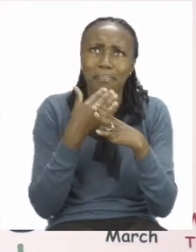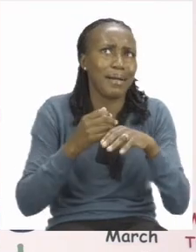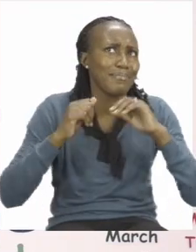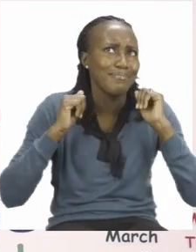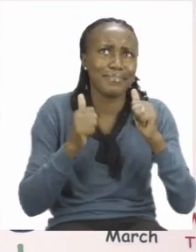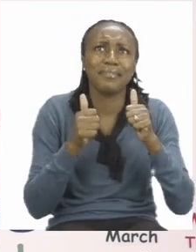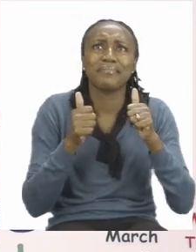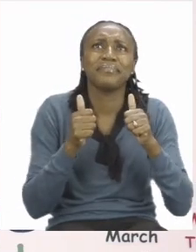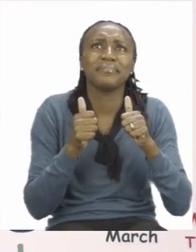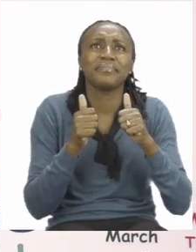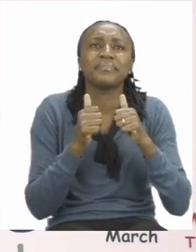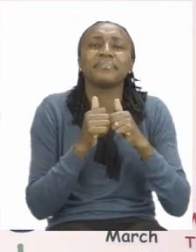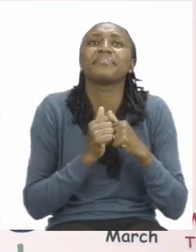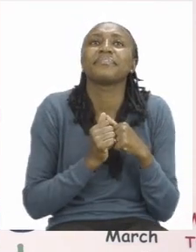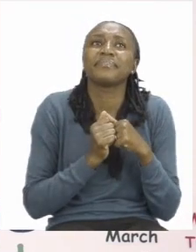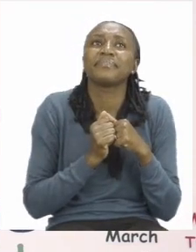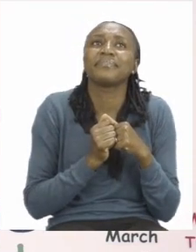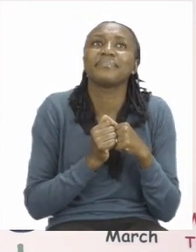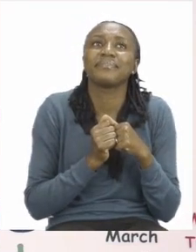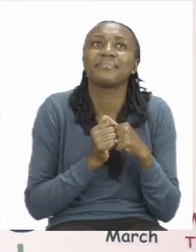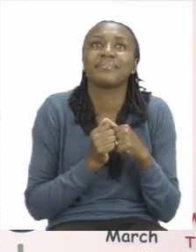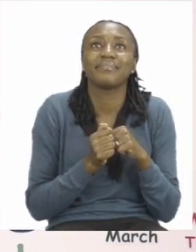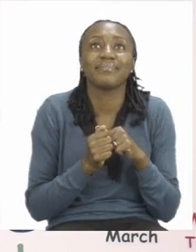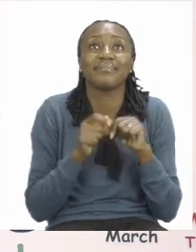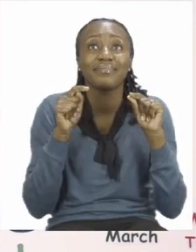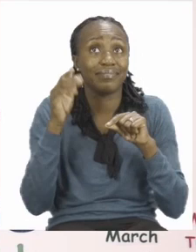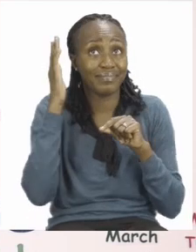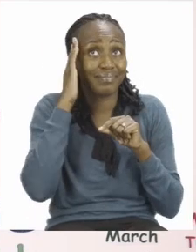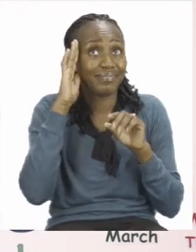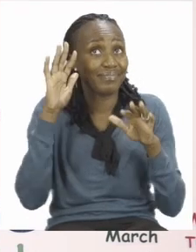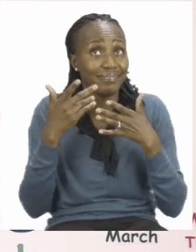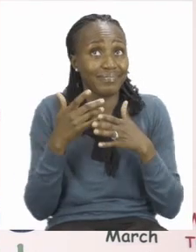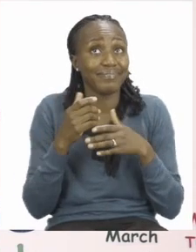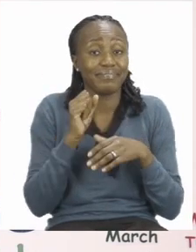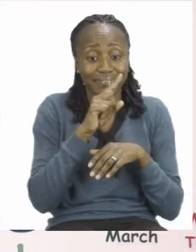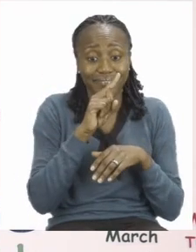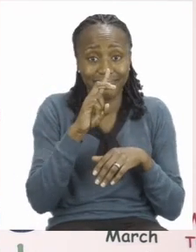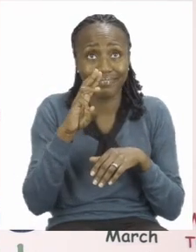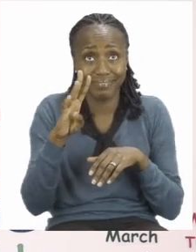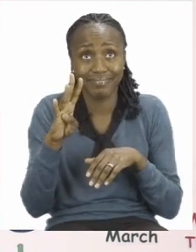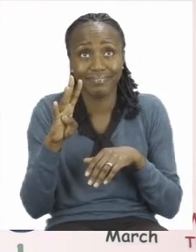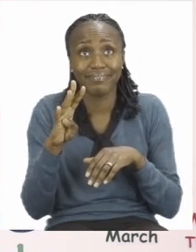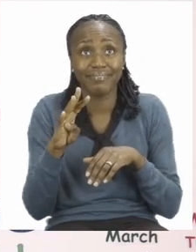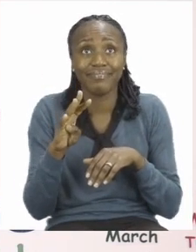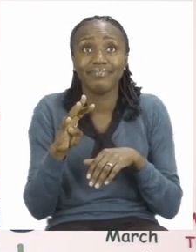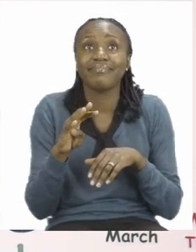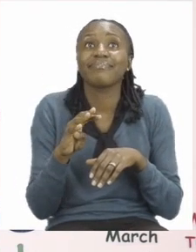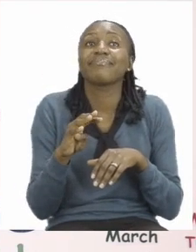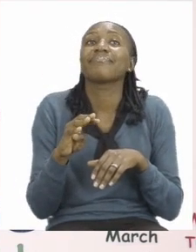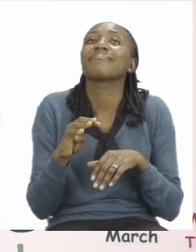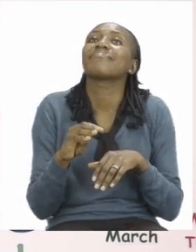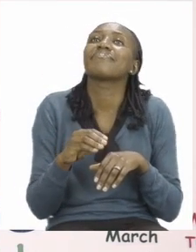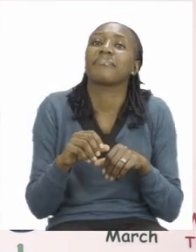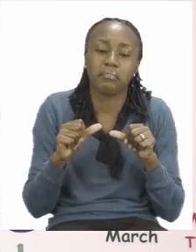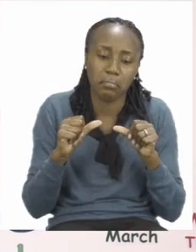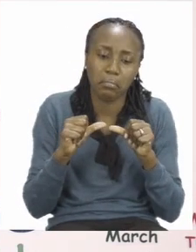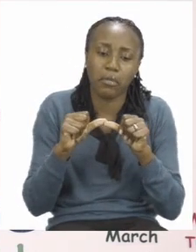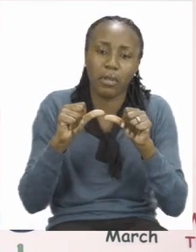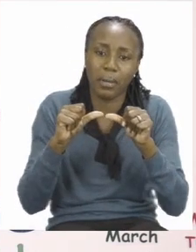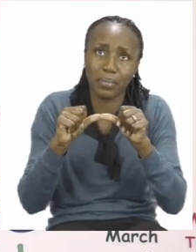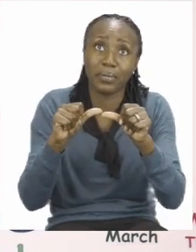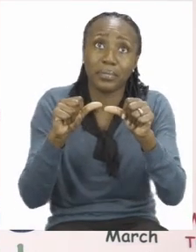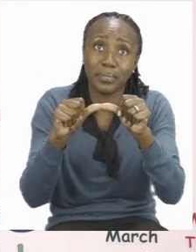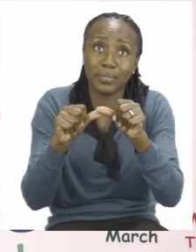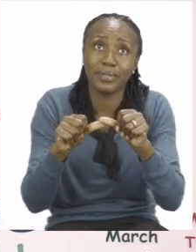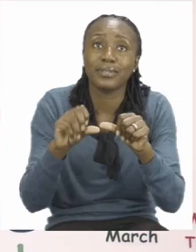well. So this is how you do the counting on, where the number needs to be going forward.